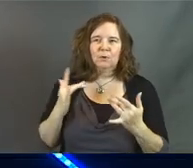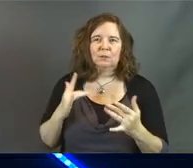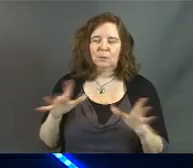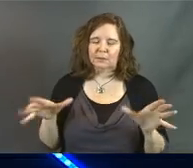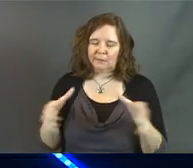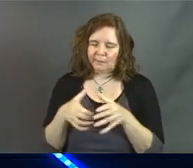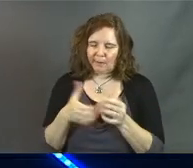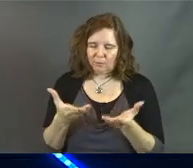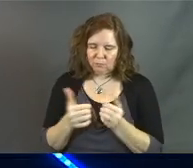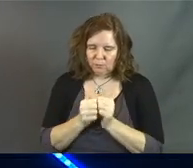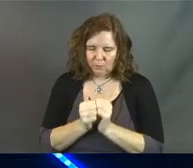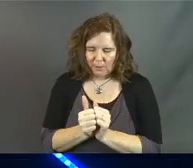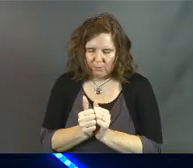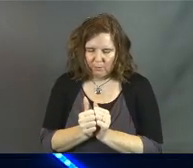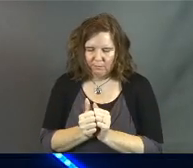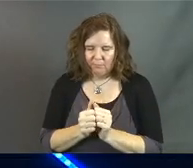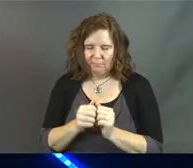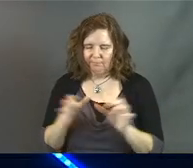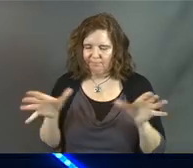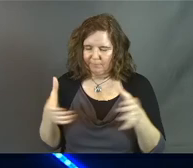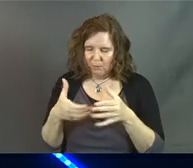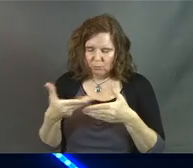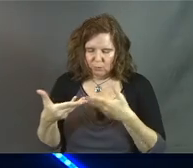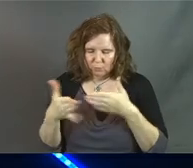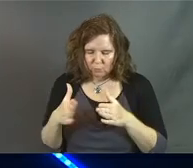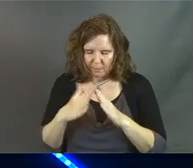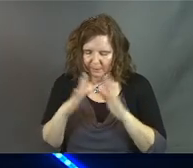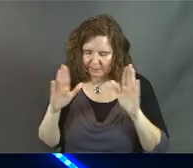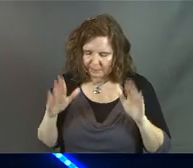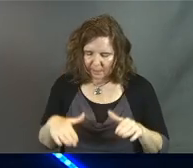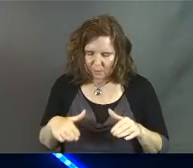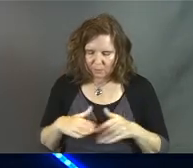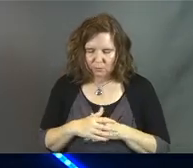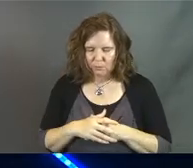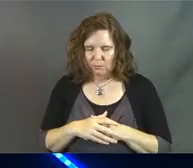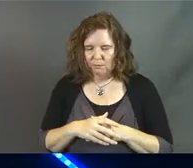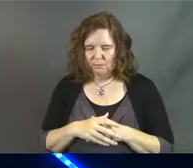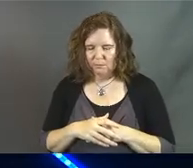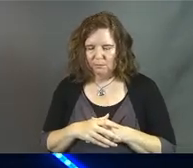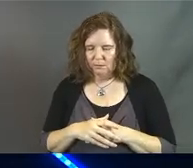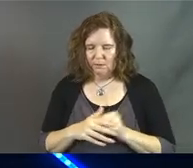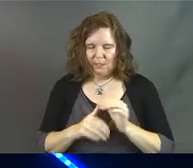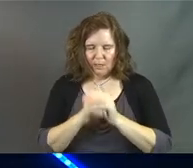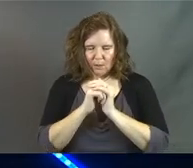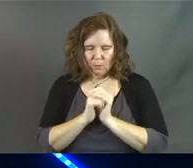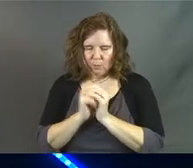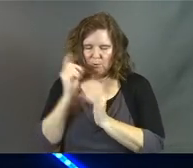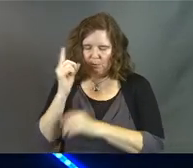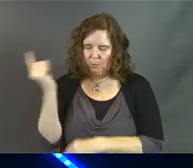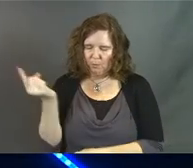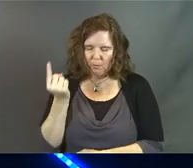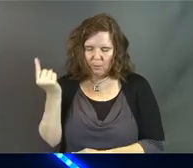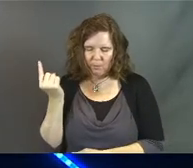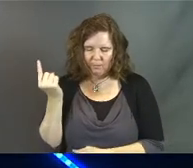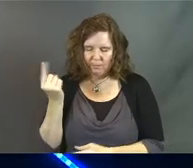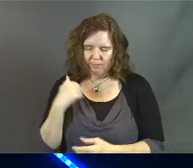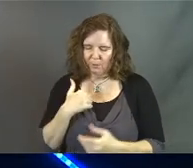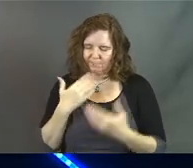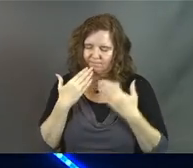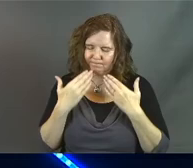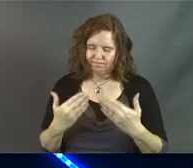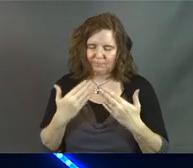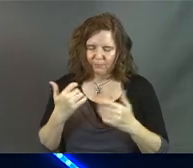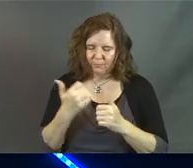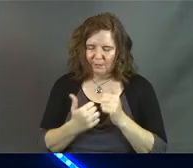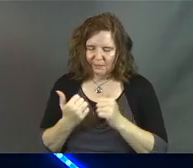to gather here together, gather in this room, in this house, and worship you alone. God, we're so